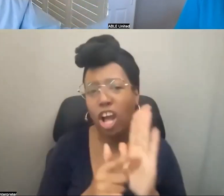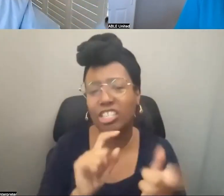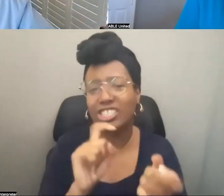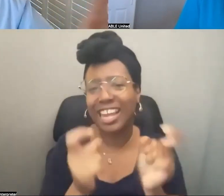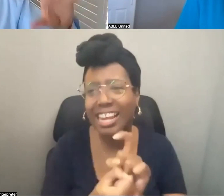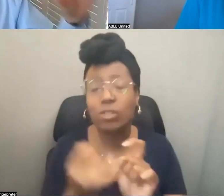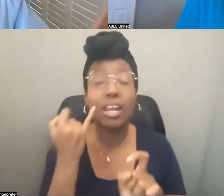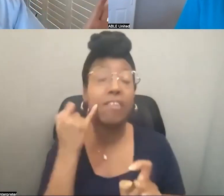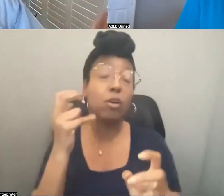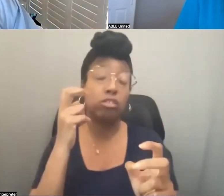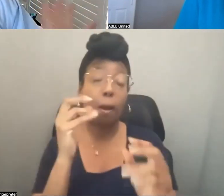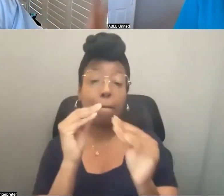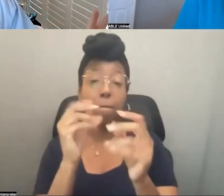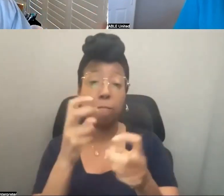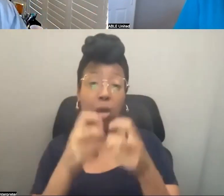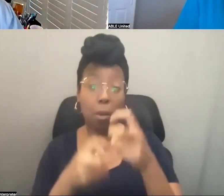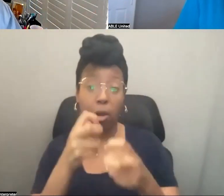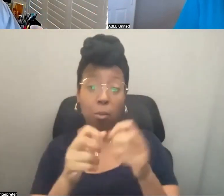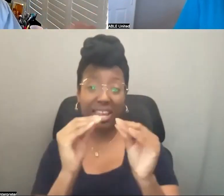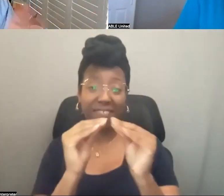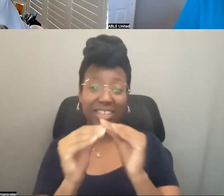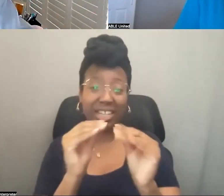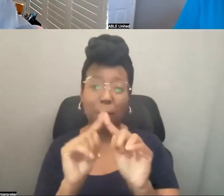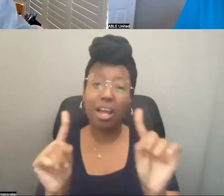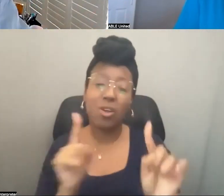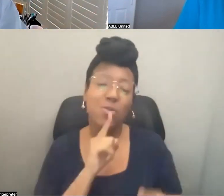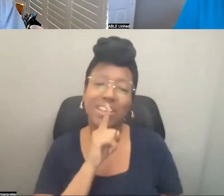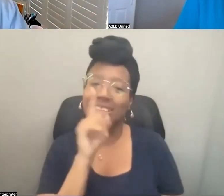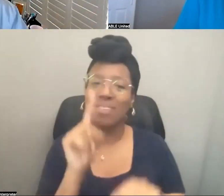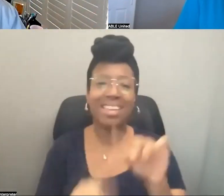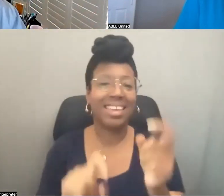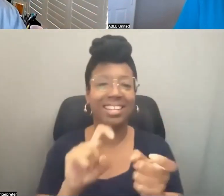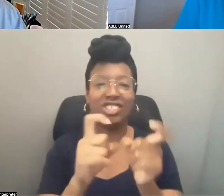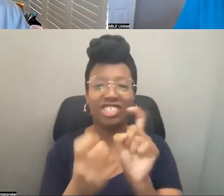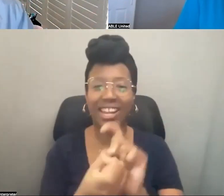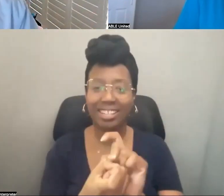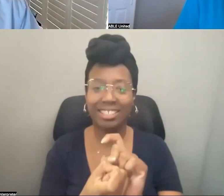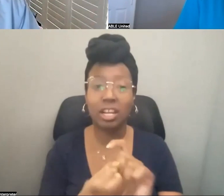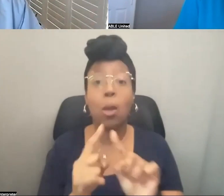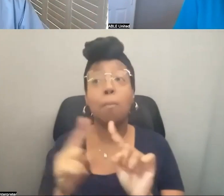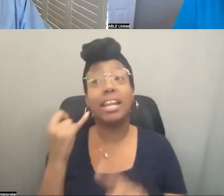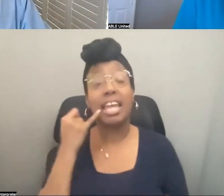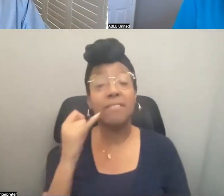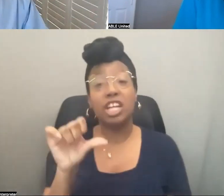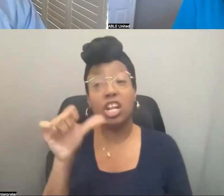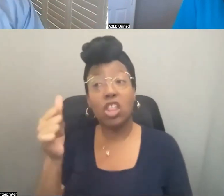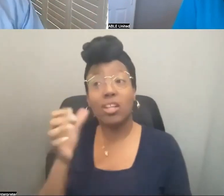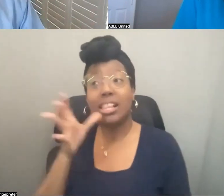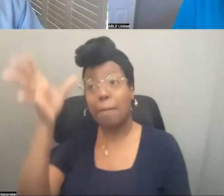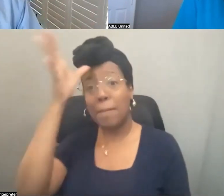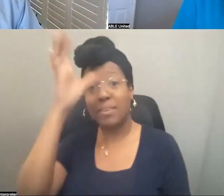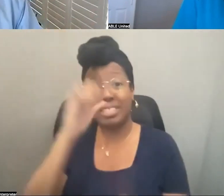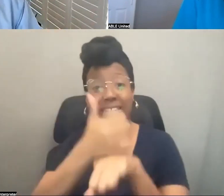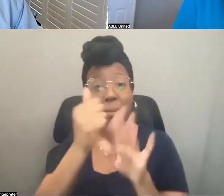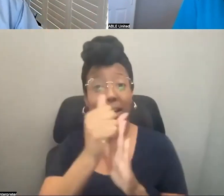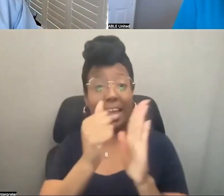can fix it. But generally speaking, we can't change those. When it's a third-party trust and the parents have set it up, I like